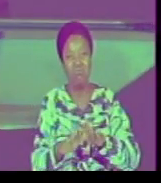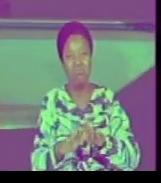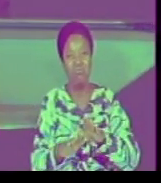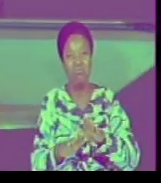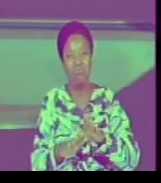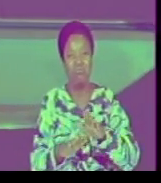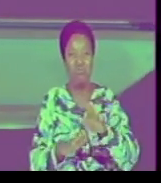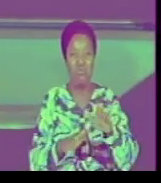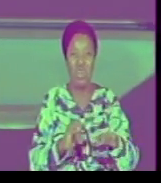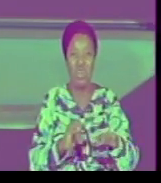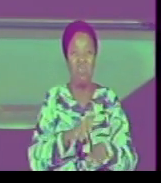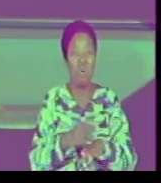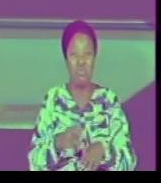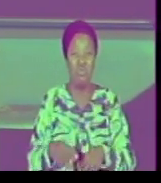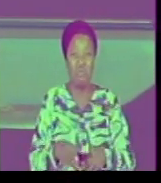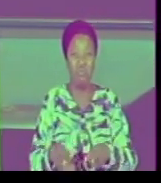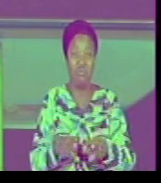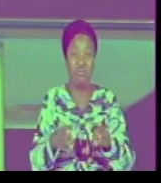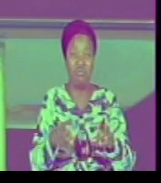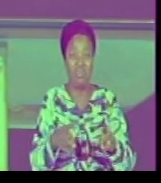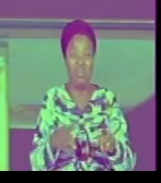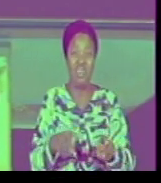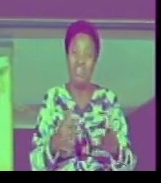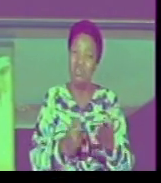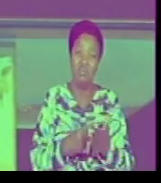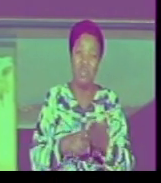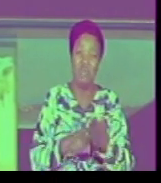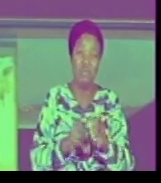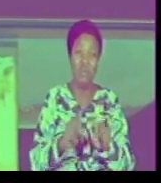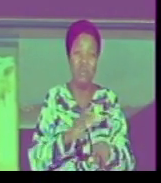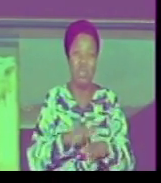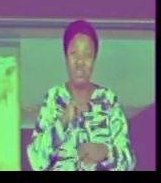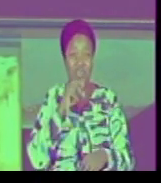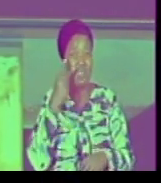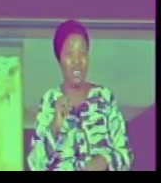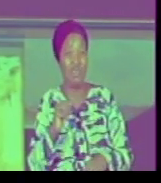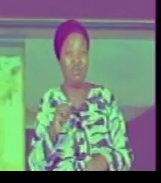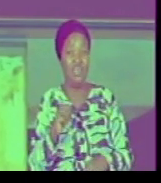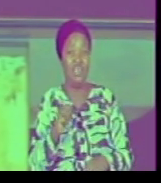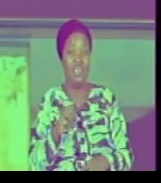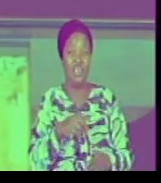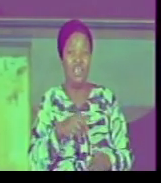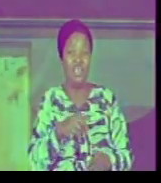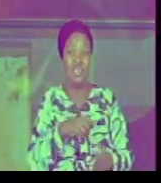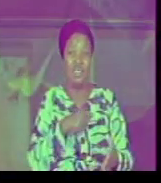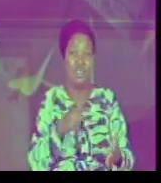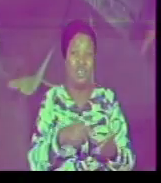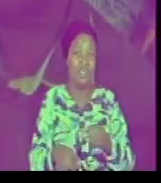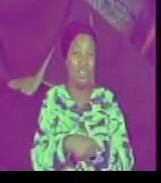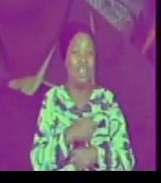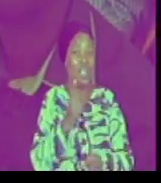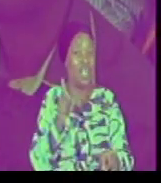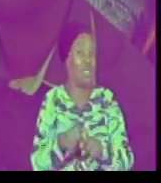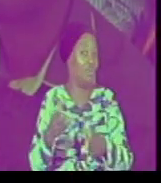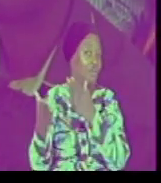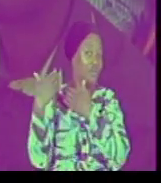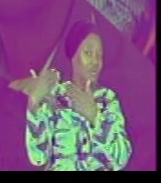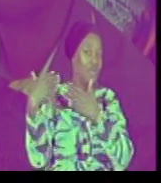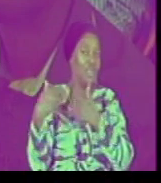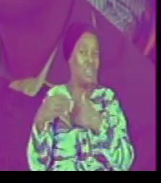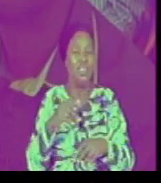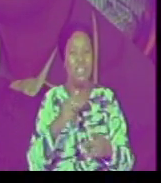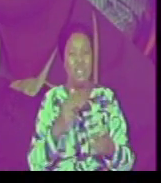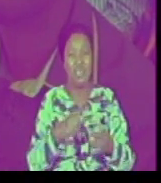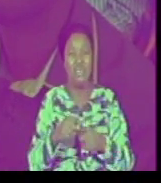know, people don't see me nowadays walking along like that, but you know, that time, not too long ago, I was walking along the road and I met